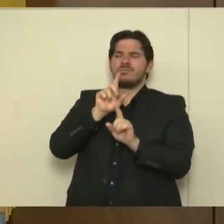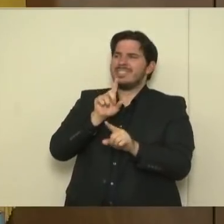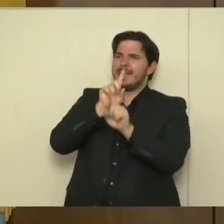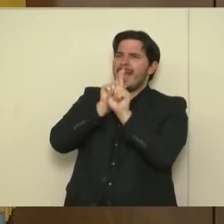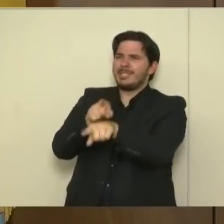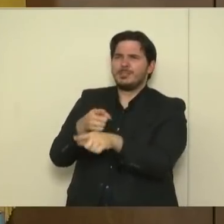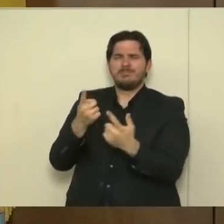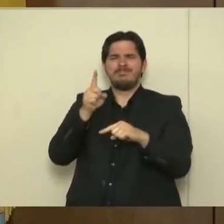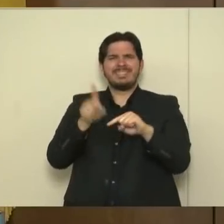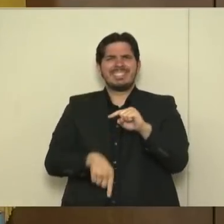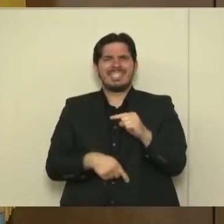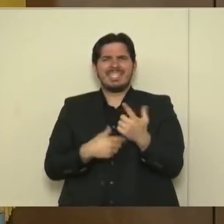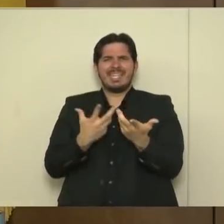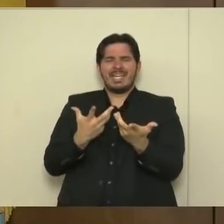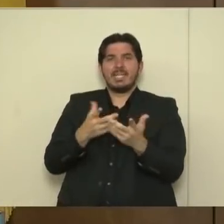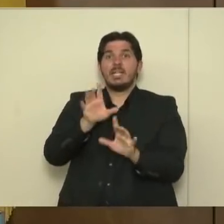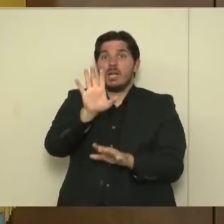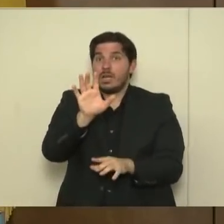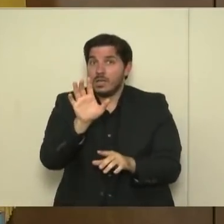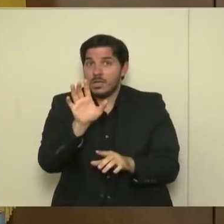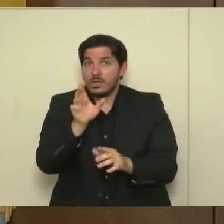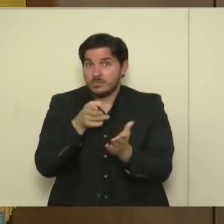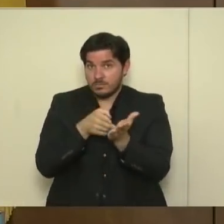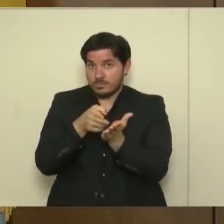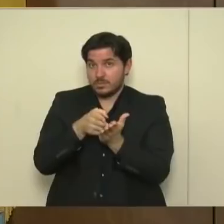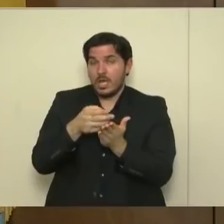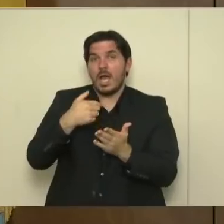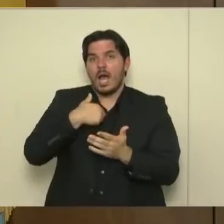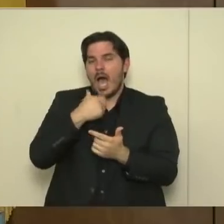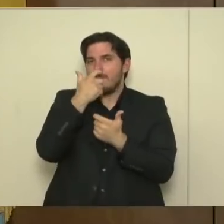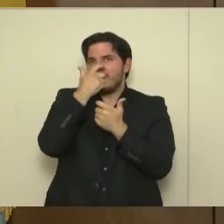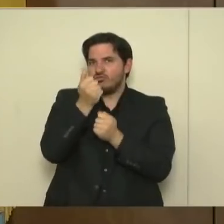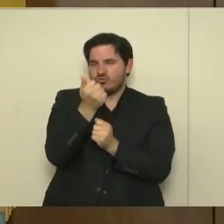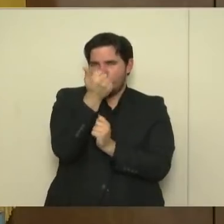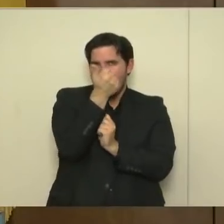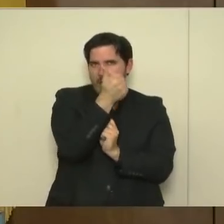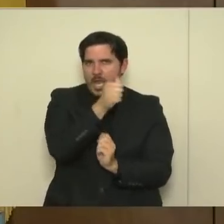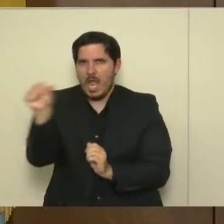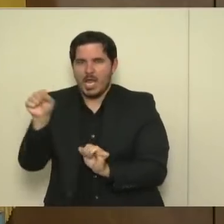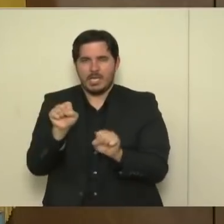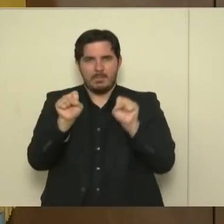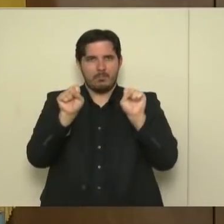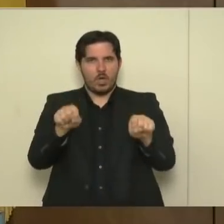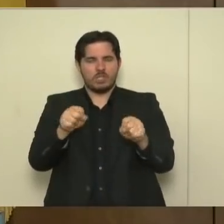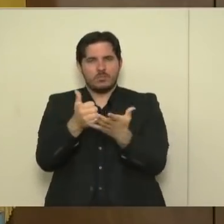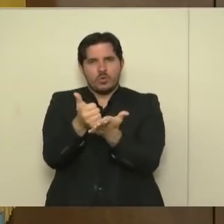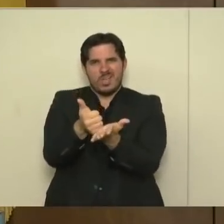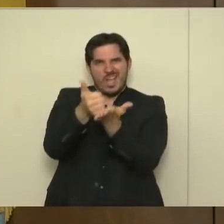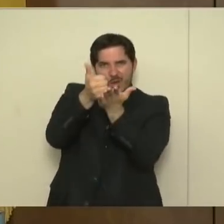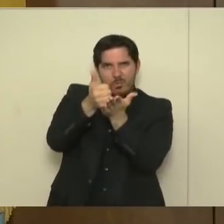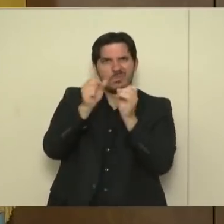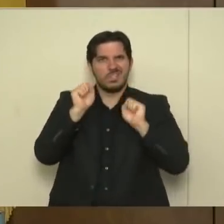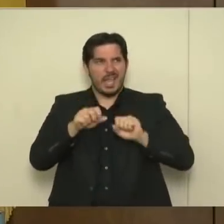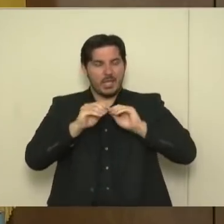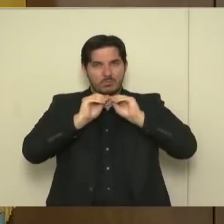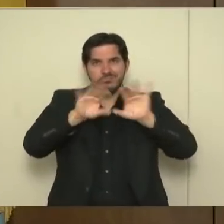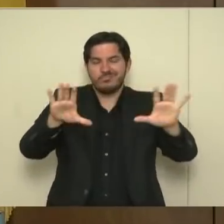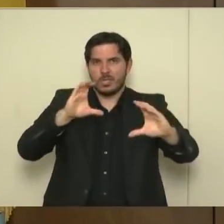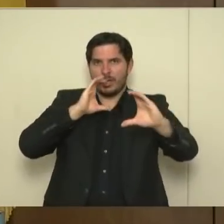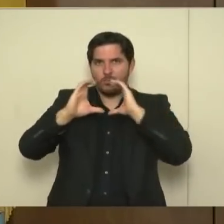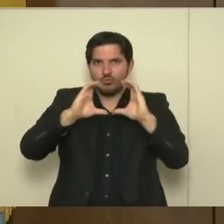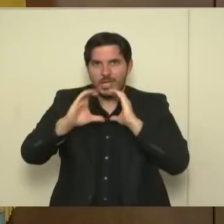interested in every single tool in the toolbox. the more automated our information is, the